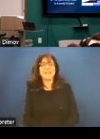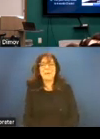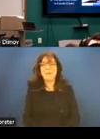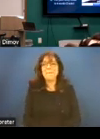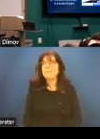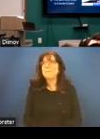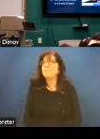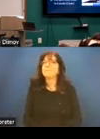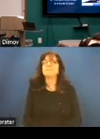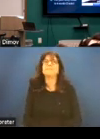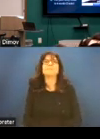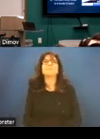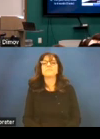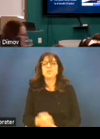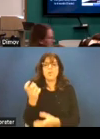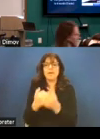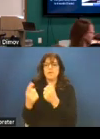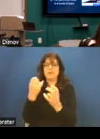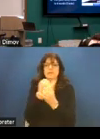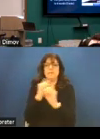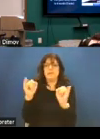40 words that describe you.